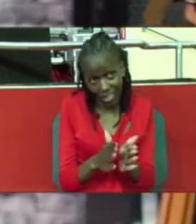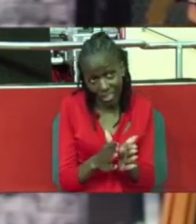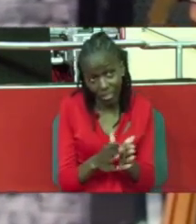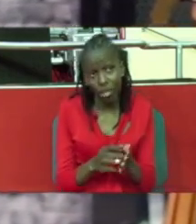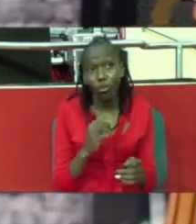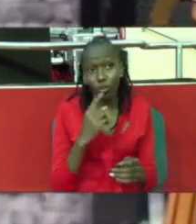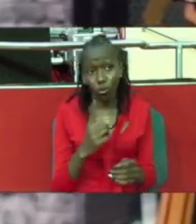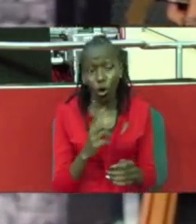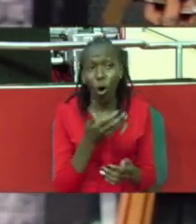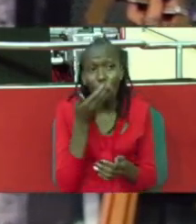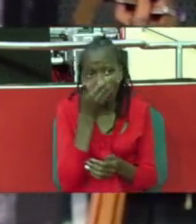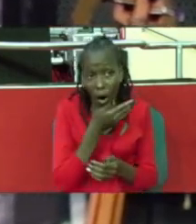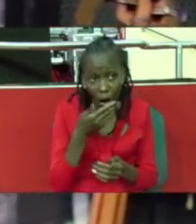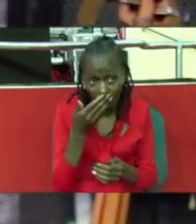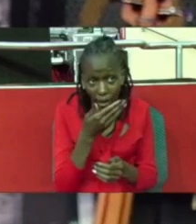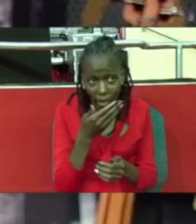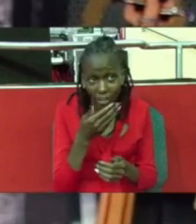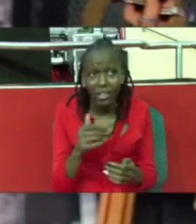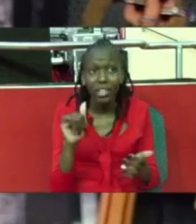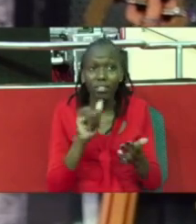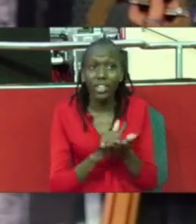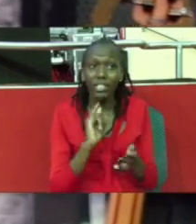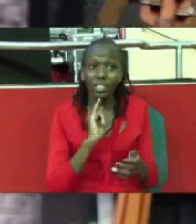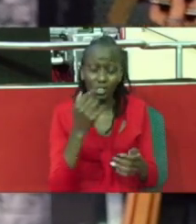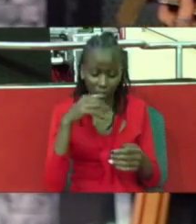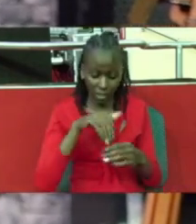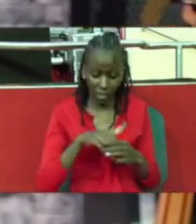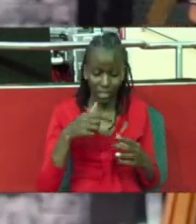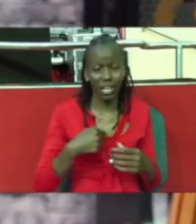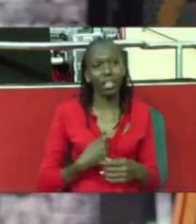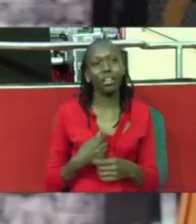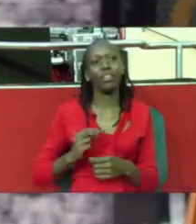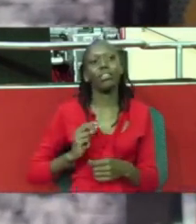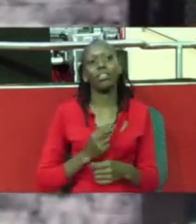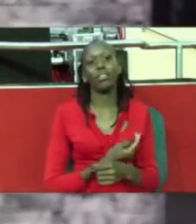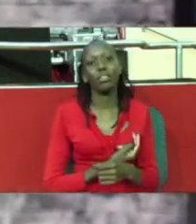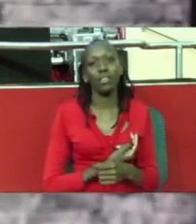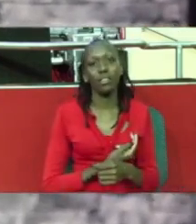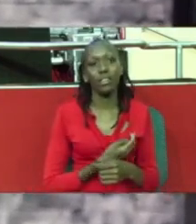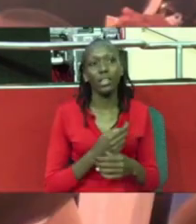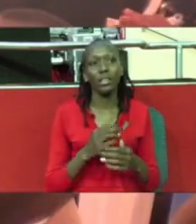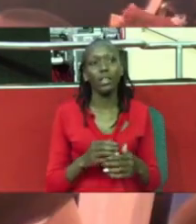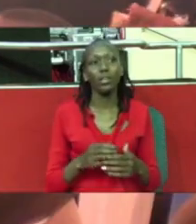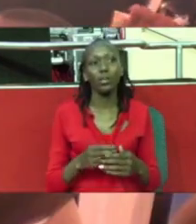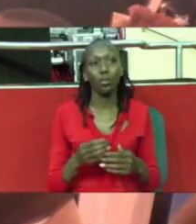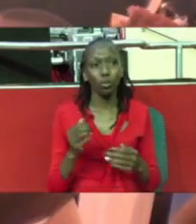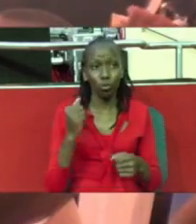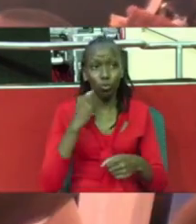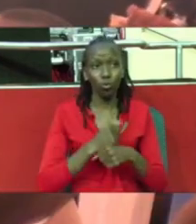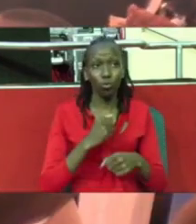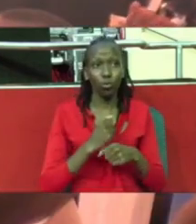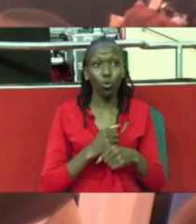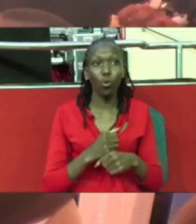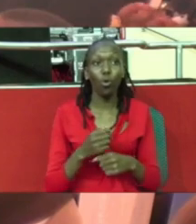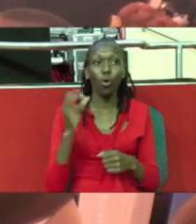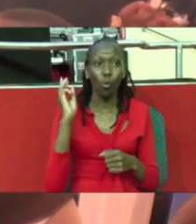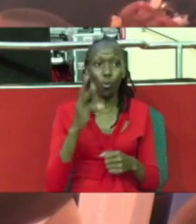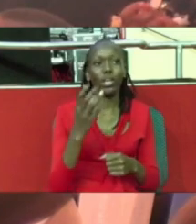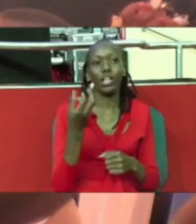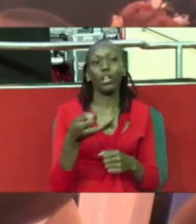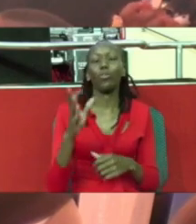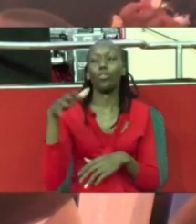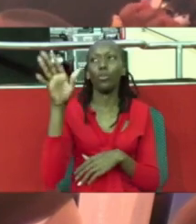oil. Ili mafuta. That is in us. Iliyo ndani yetu. Can birth the will of God. Ilete mapenzi ya Mungu. Pour